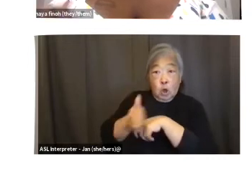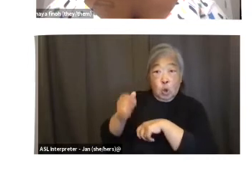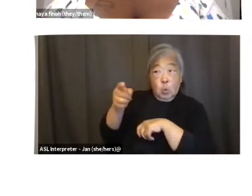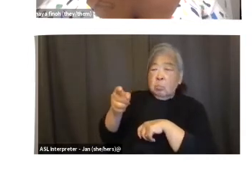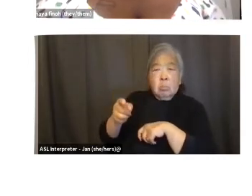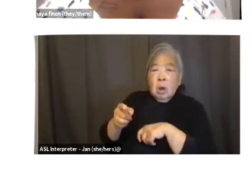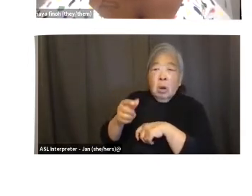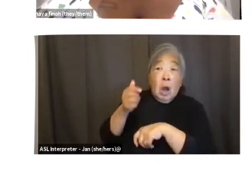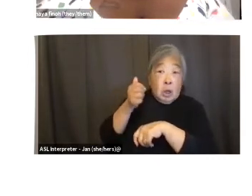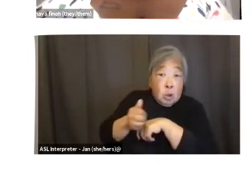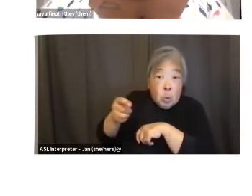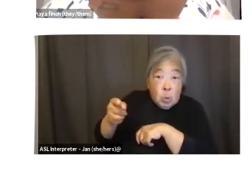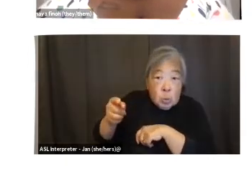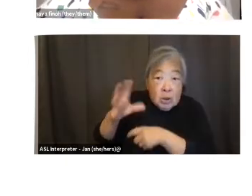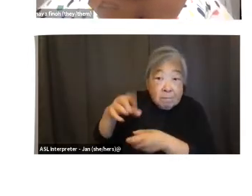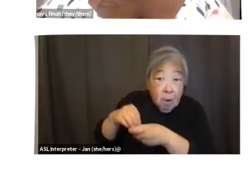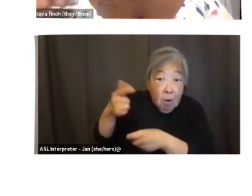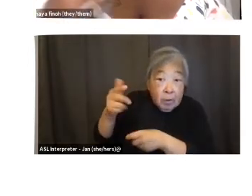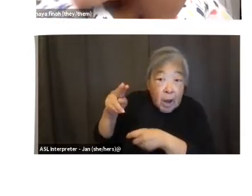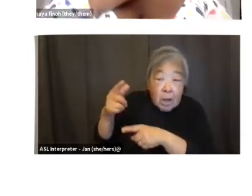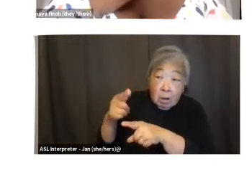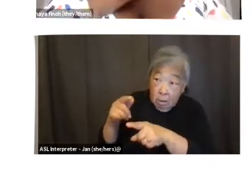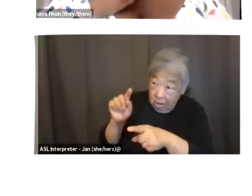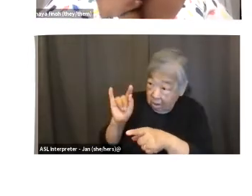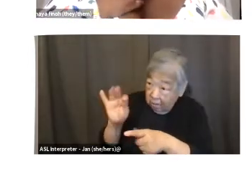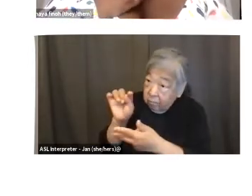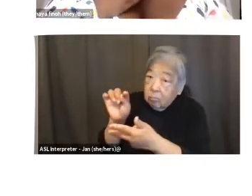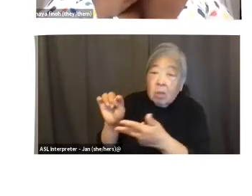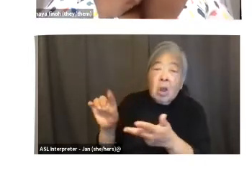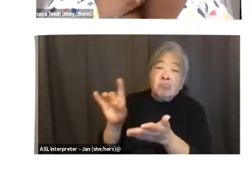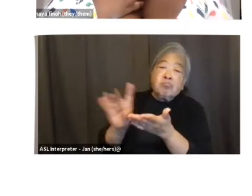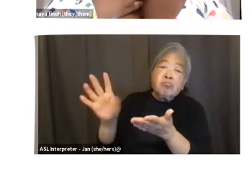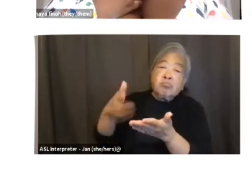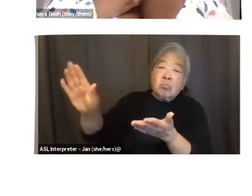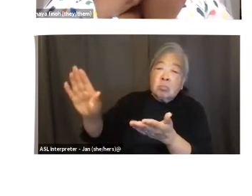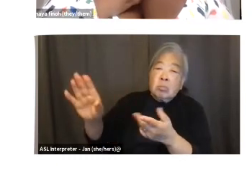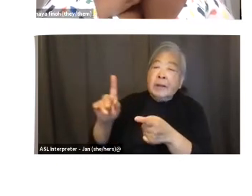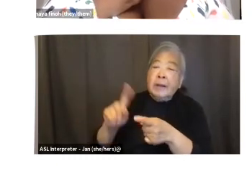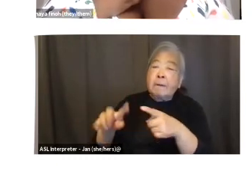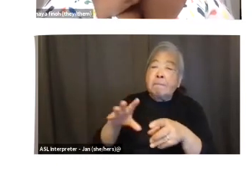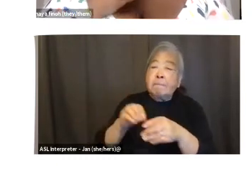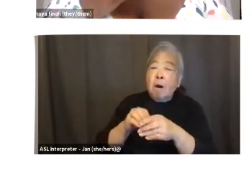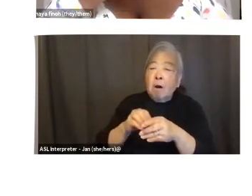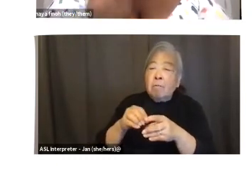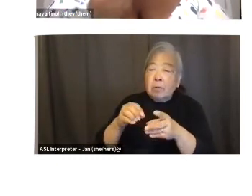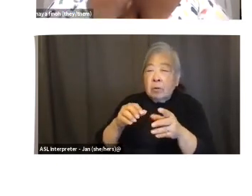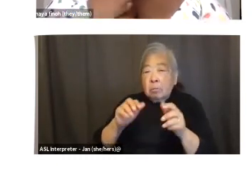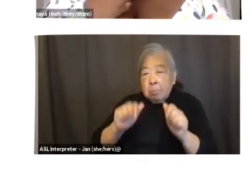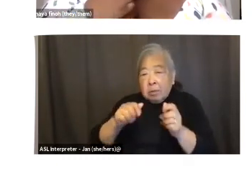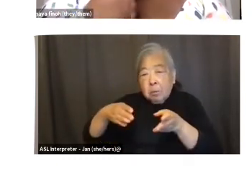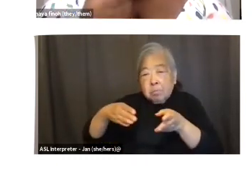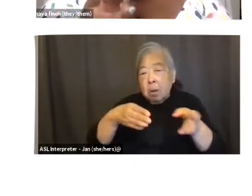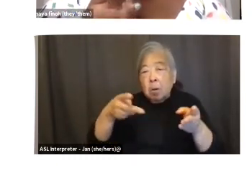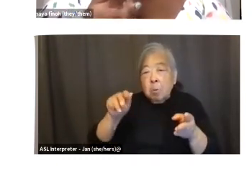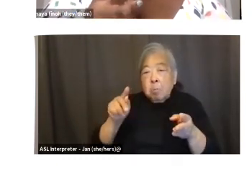accused, will be rejected outright from this pathway to citizenship. And this is troubling